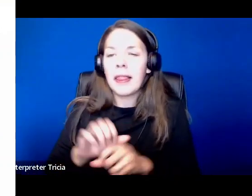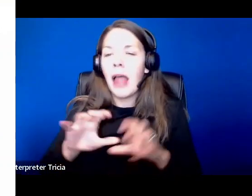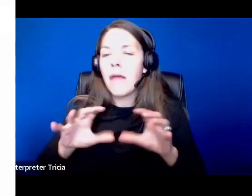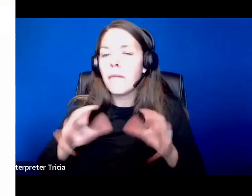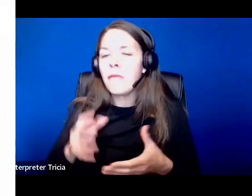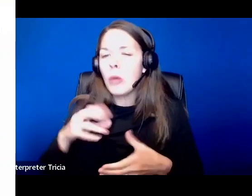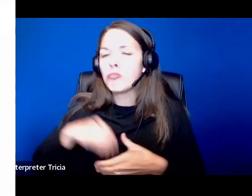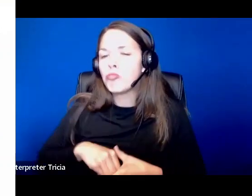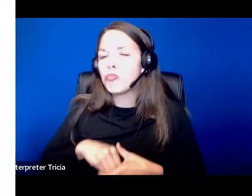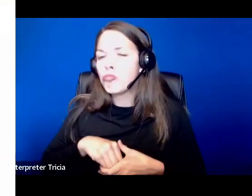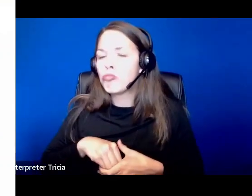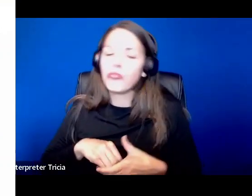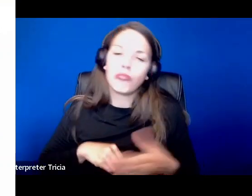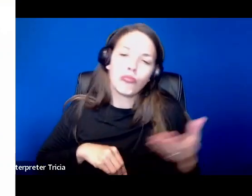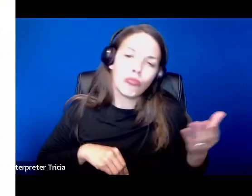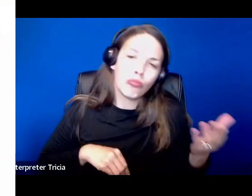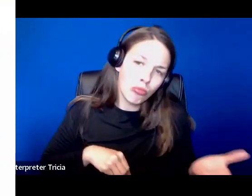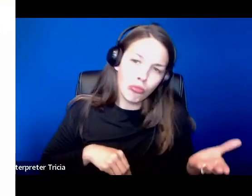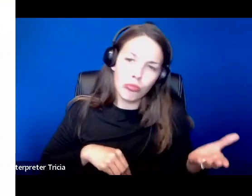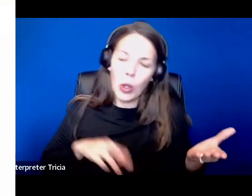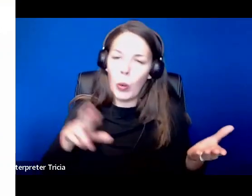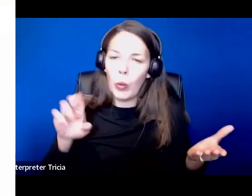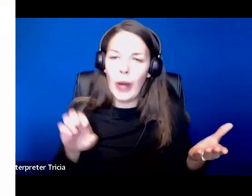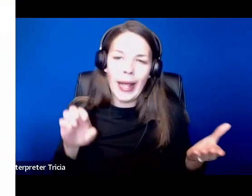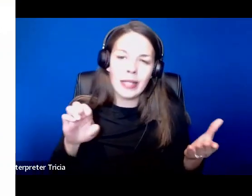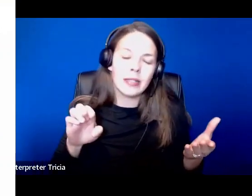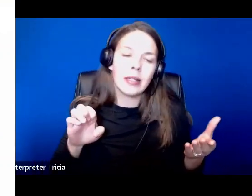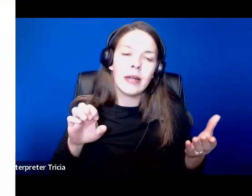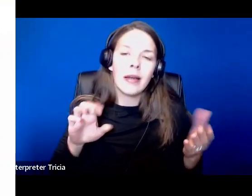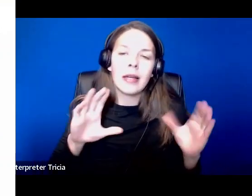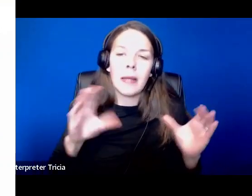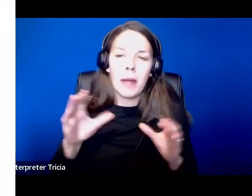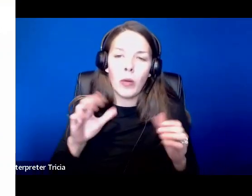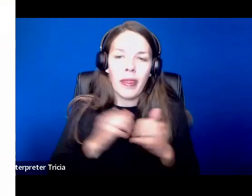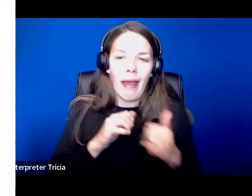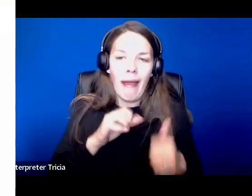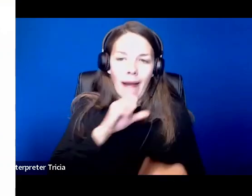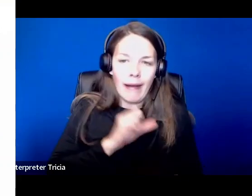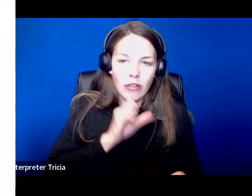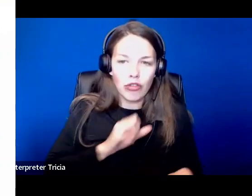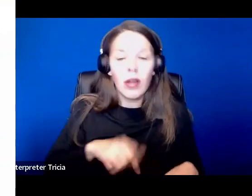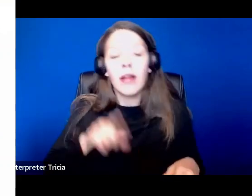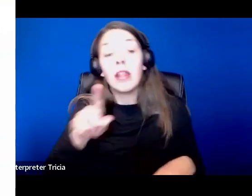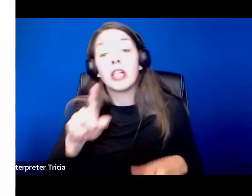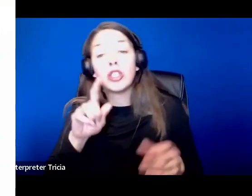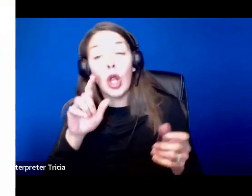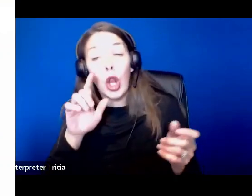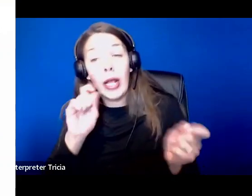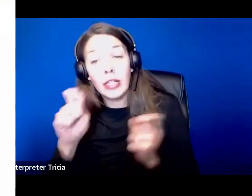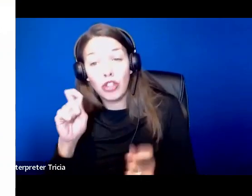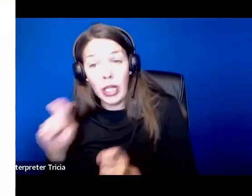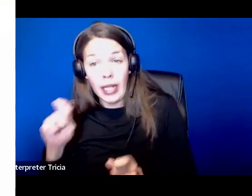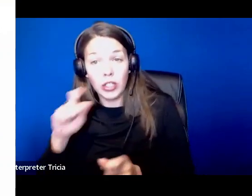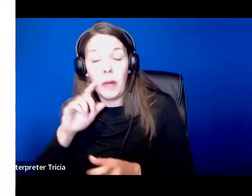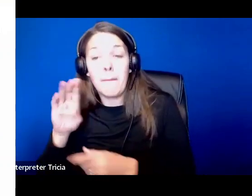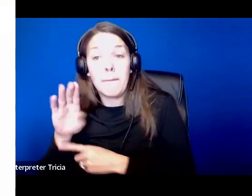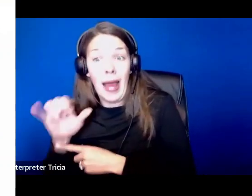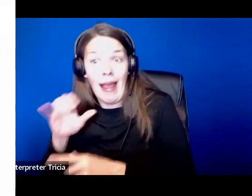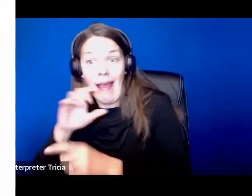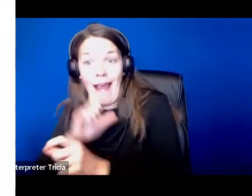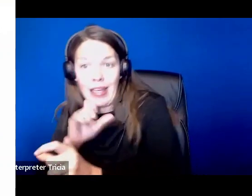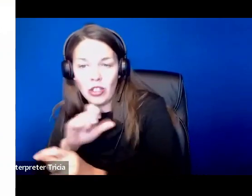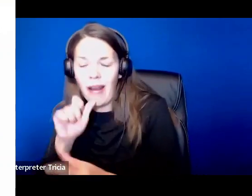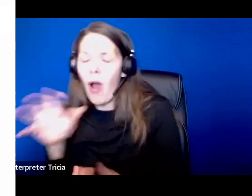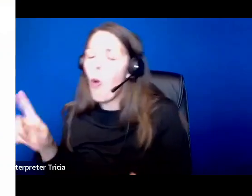participation, the labor force participation rate by age, and let's look at the change in the labor force participation rate by age rather than just the